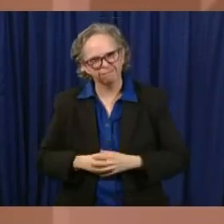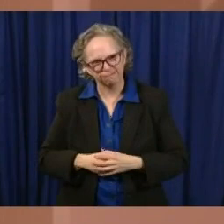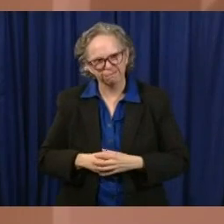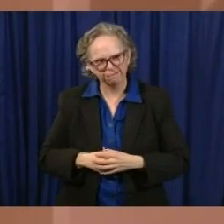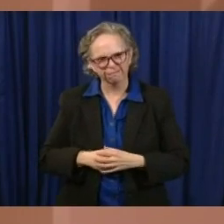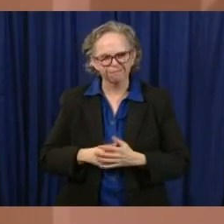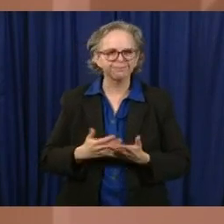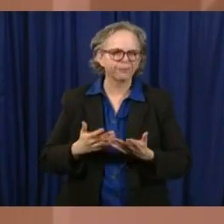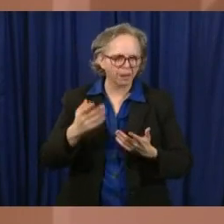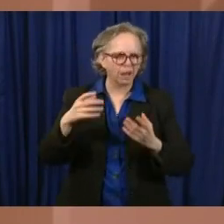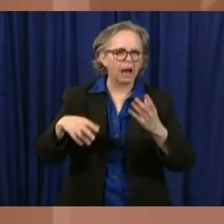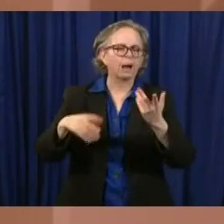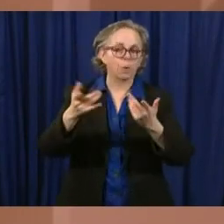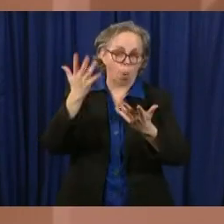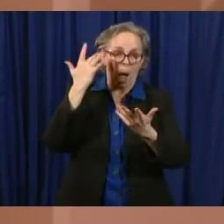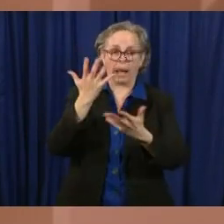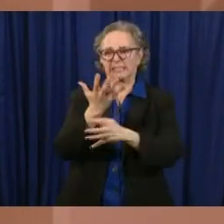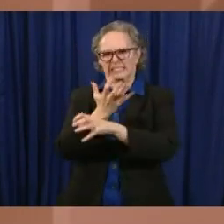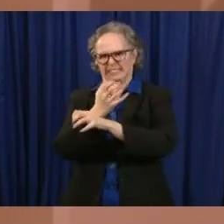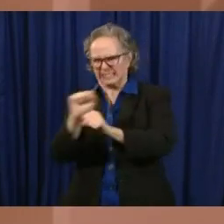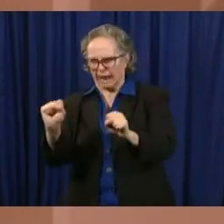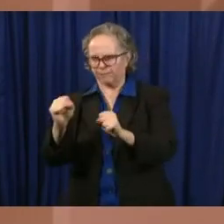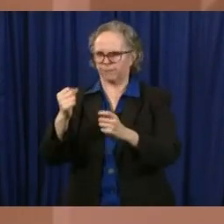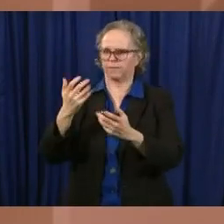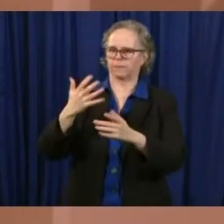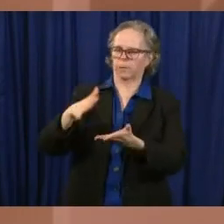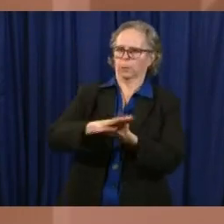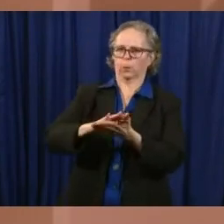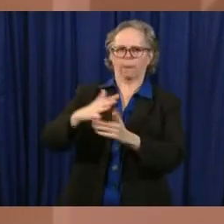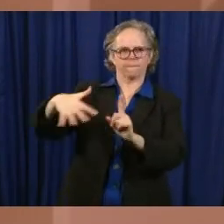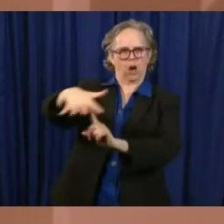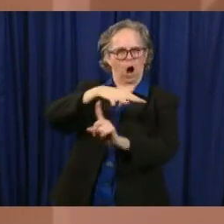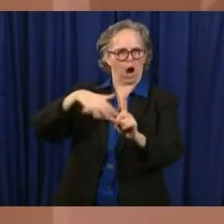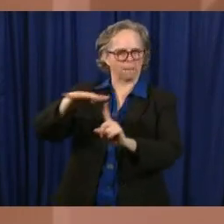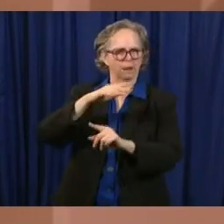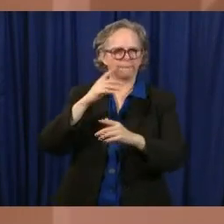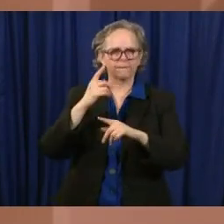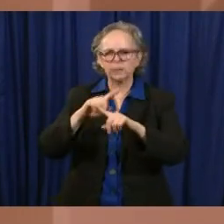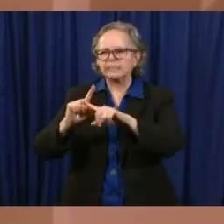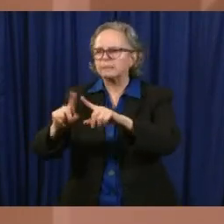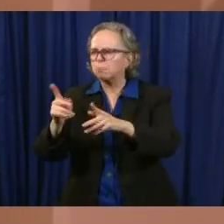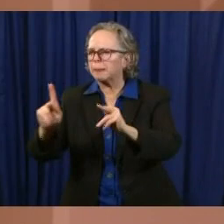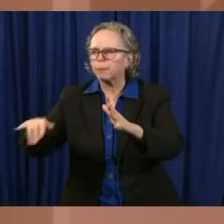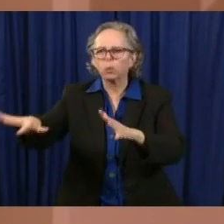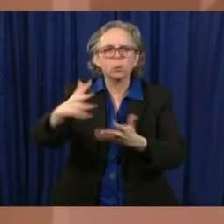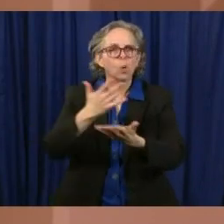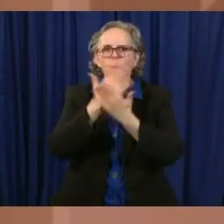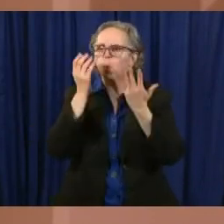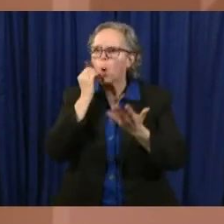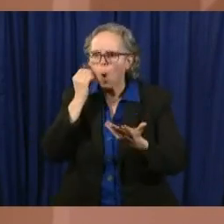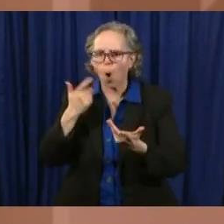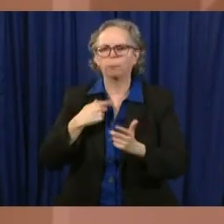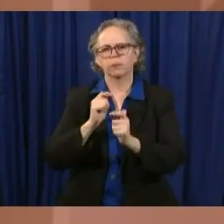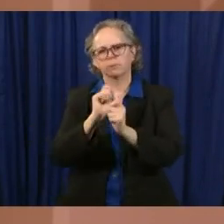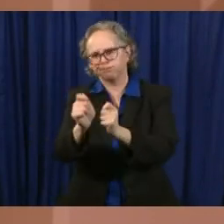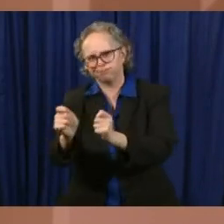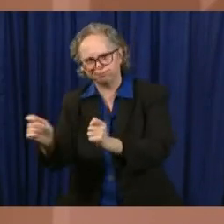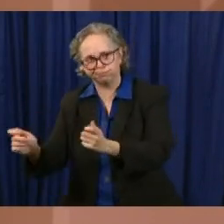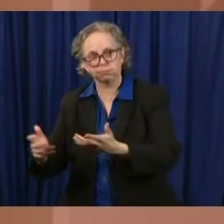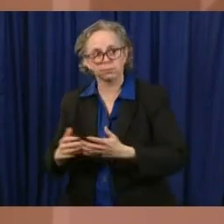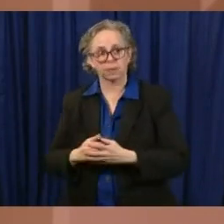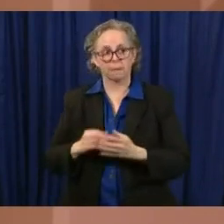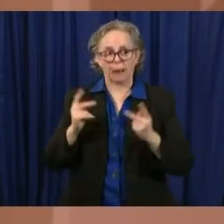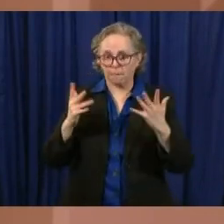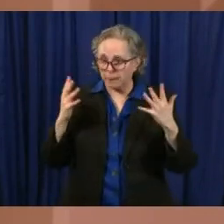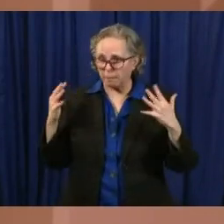a safe and hygiene environment in those facilities, because as we're bringing people together to help them, we need to make sure